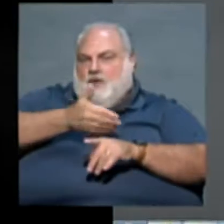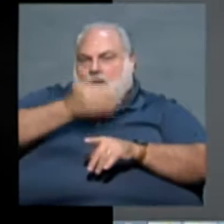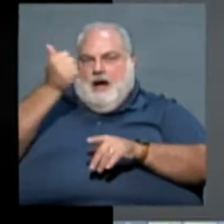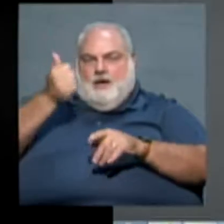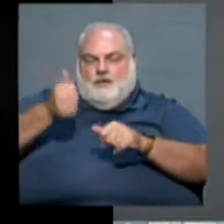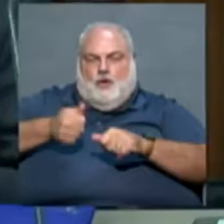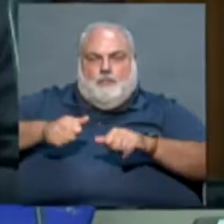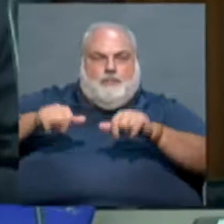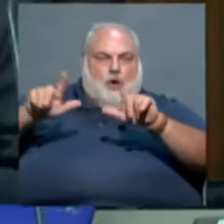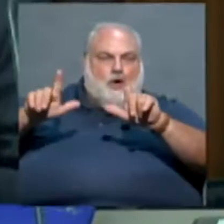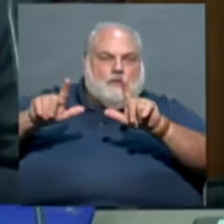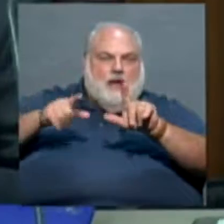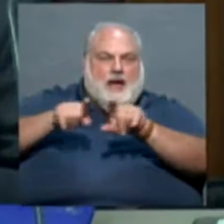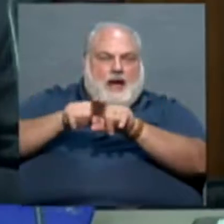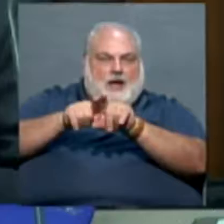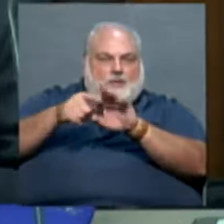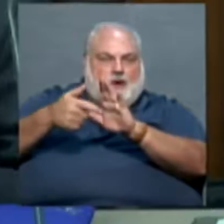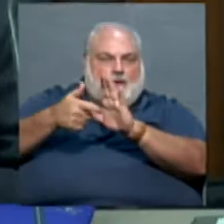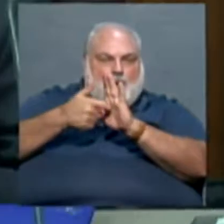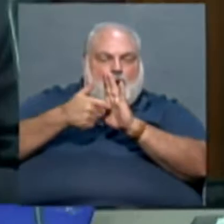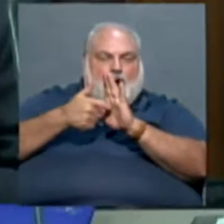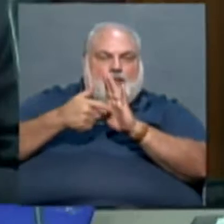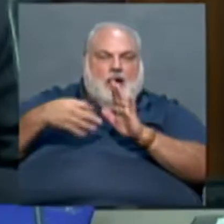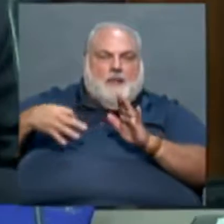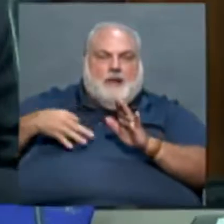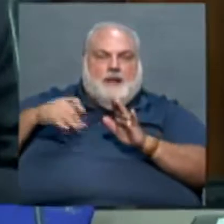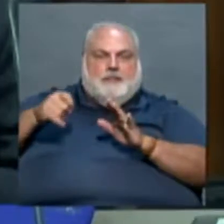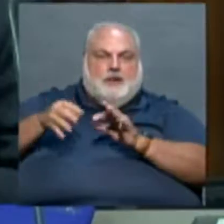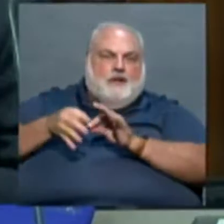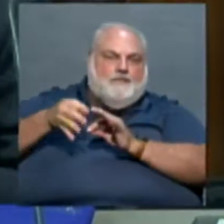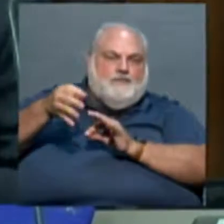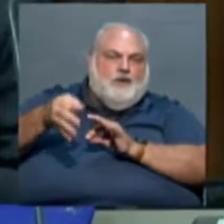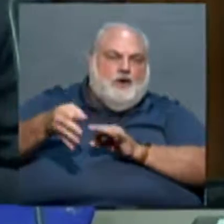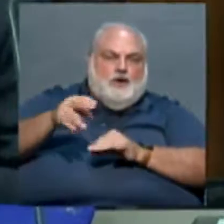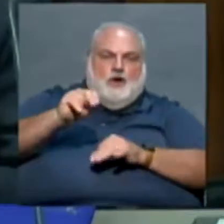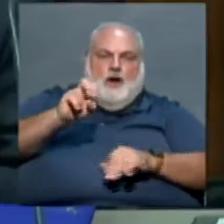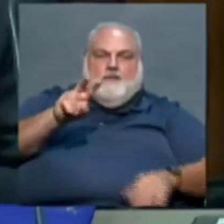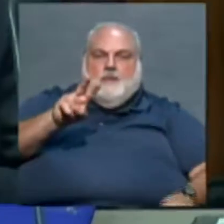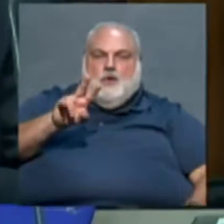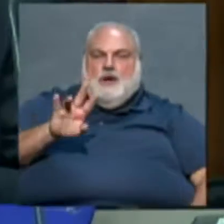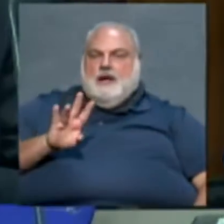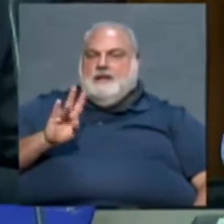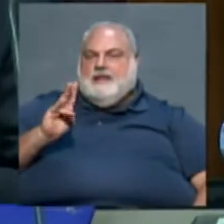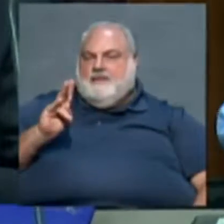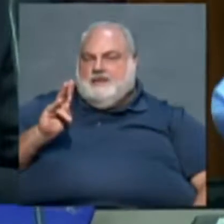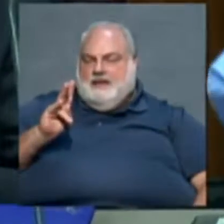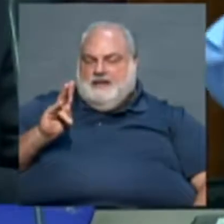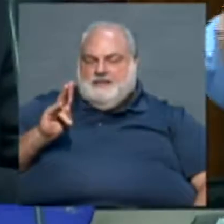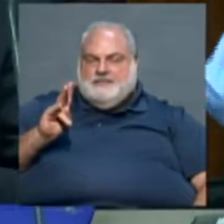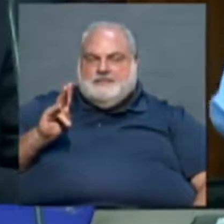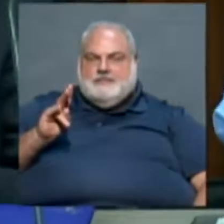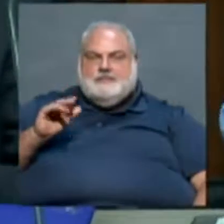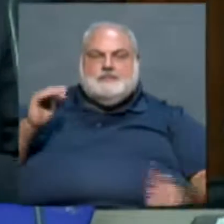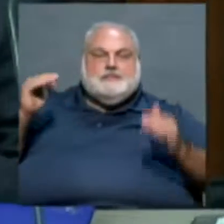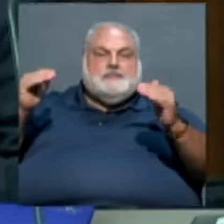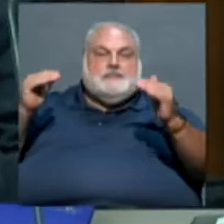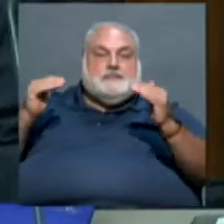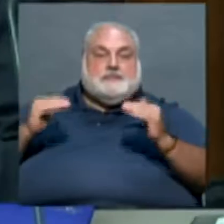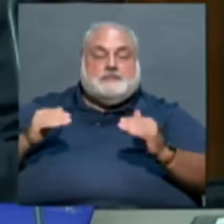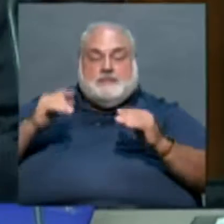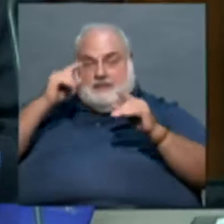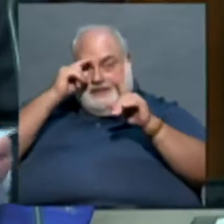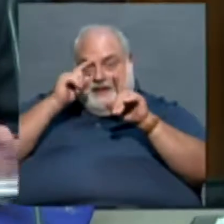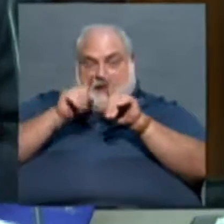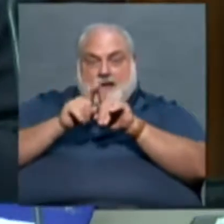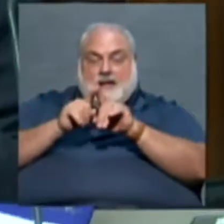on the property as required. Therefore, the application needs to be deferred to the November 17th, 2016 agenda.